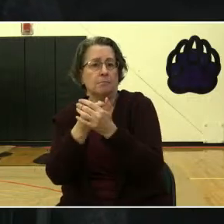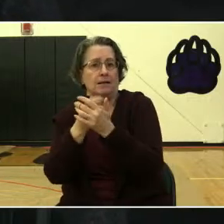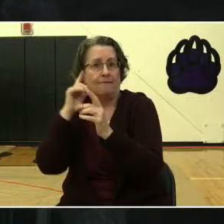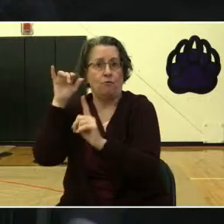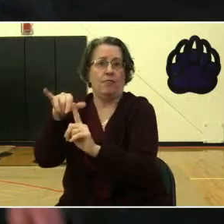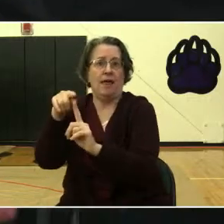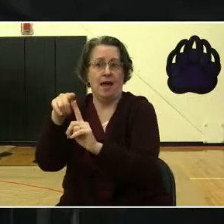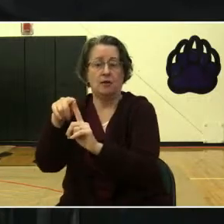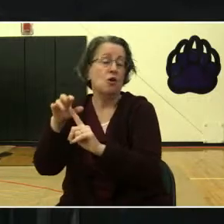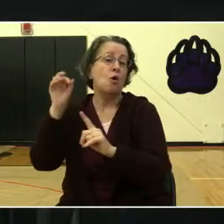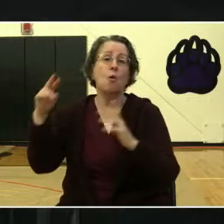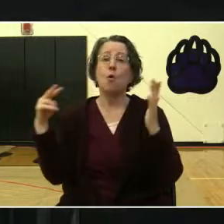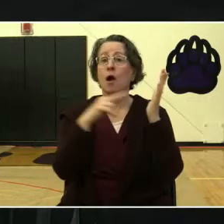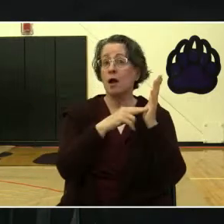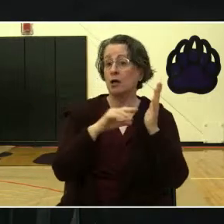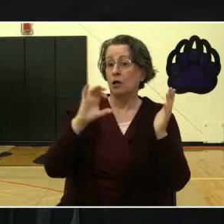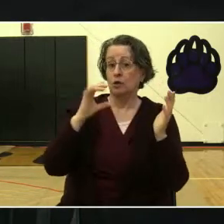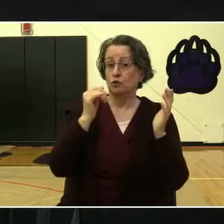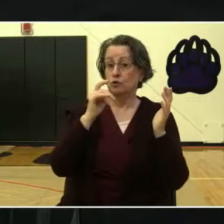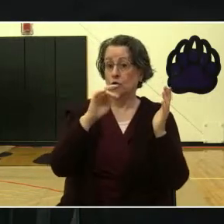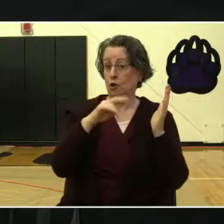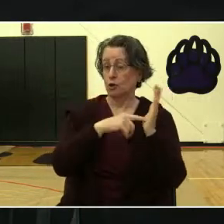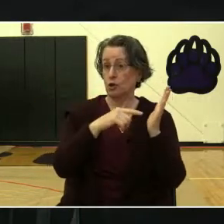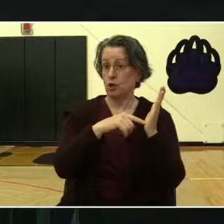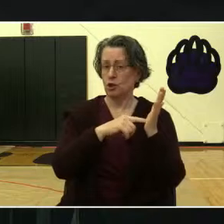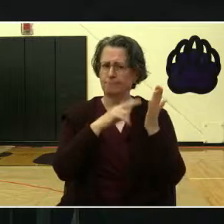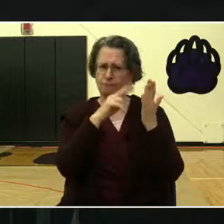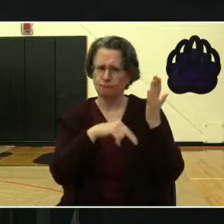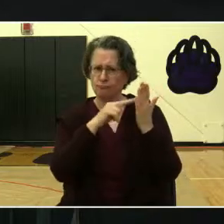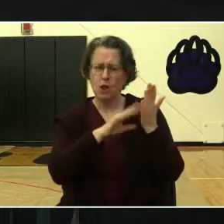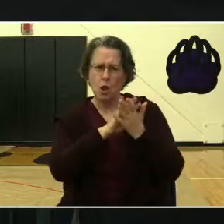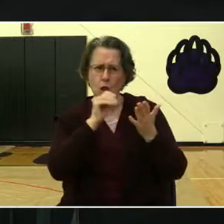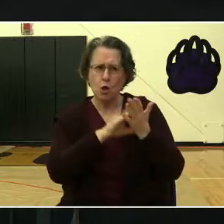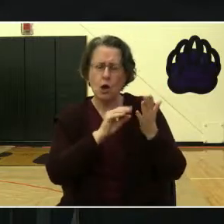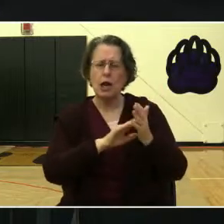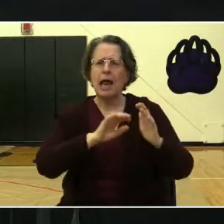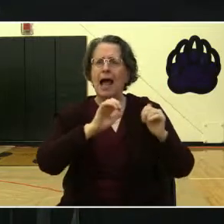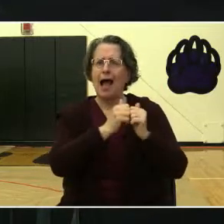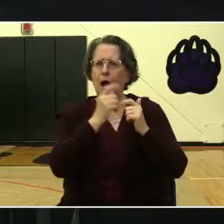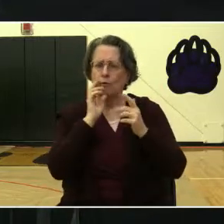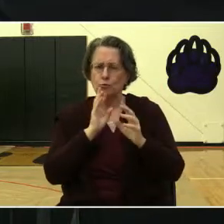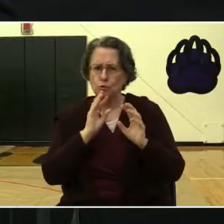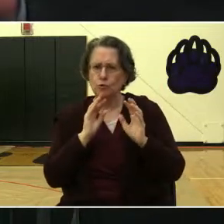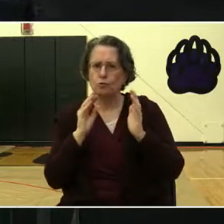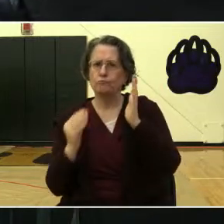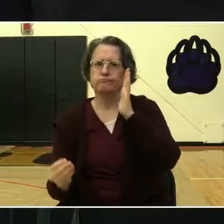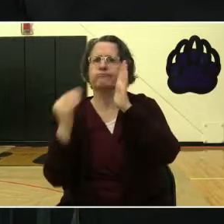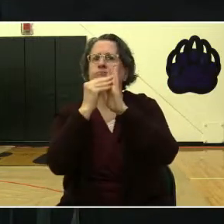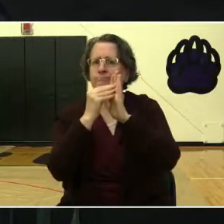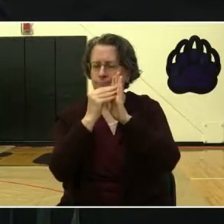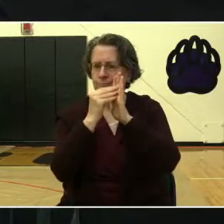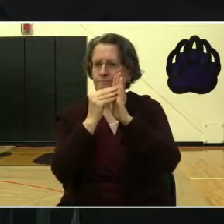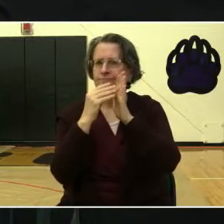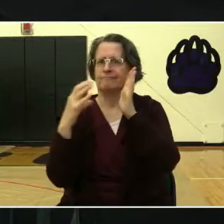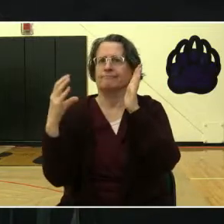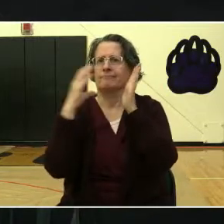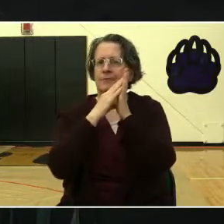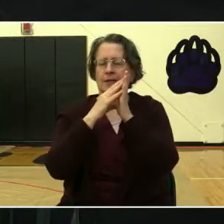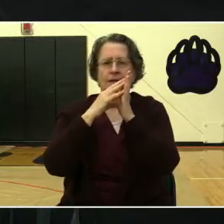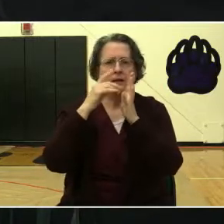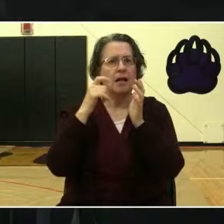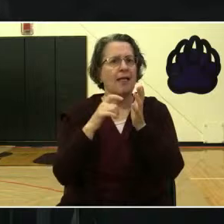charter relating to getting an article on the warning for binding action right that's to have that as binding